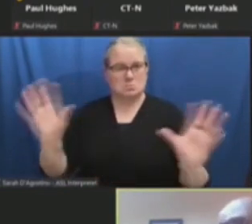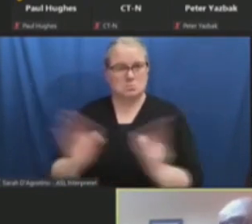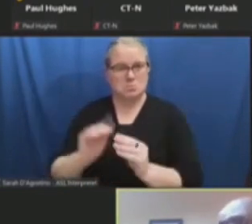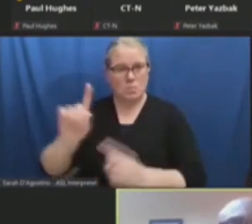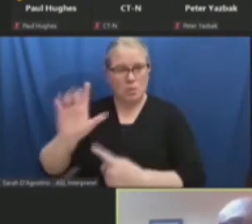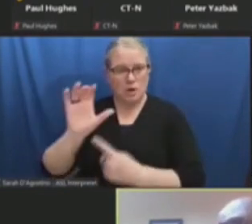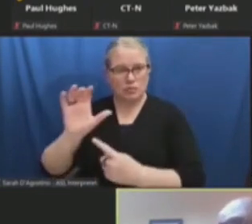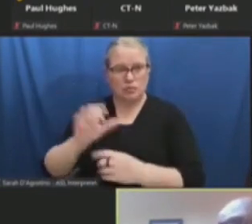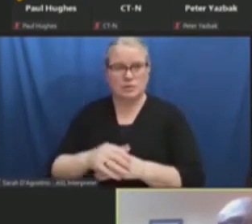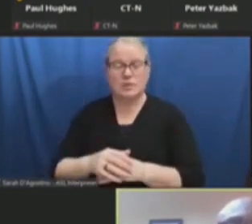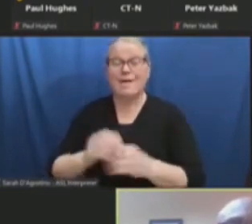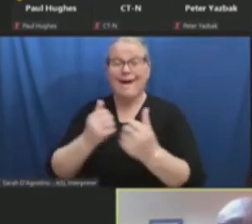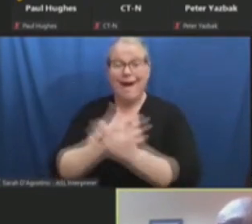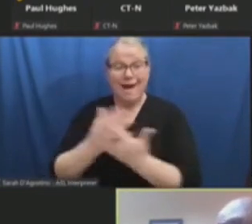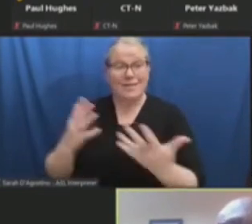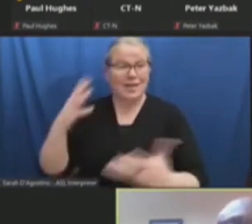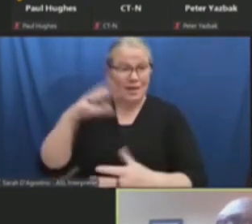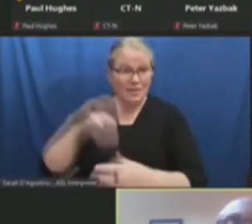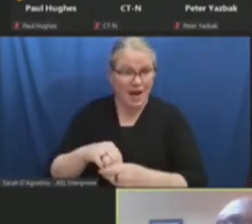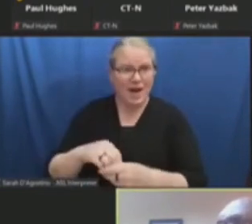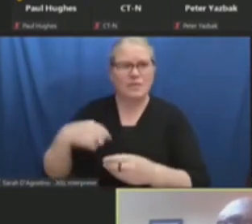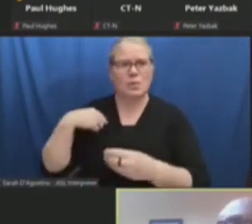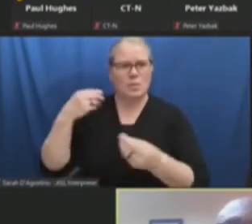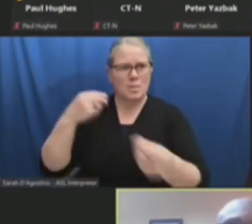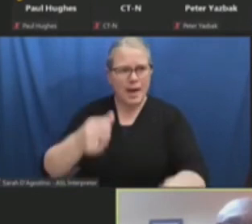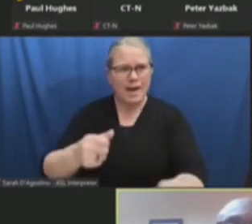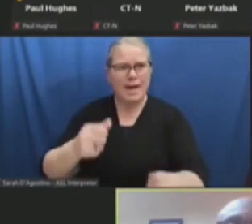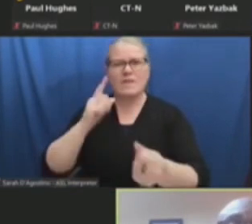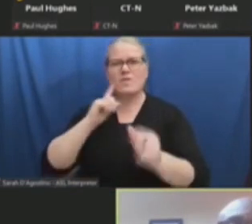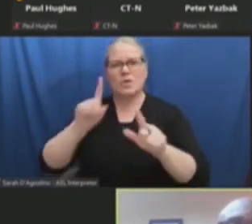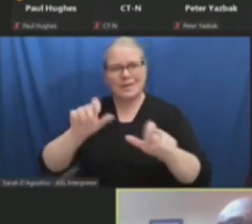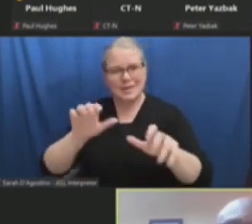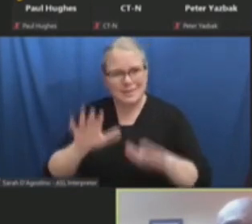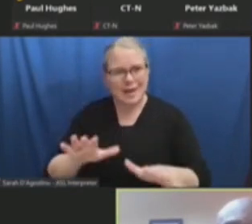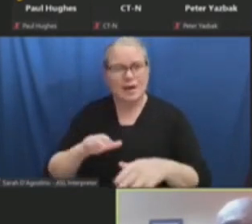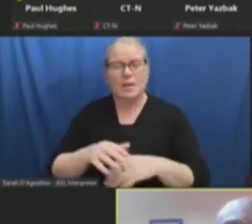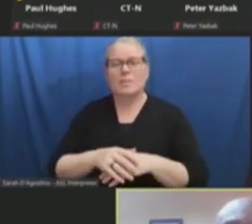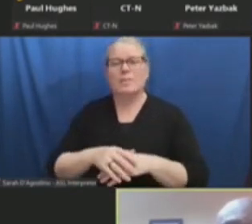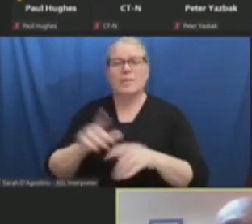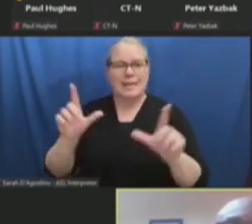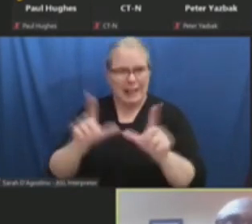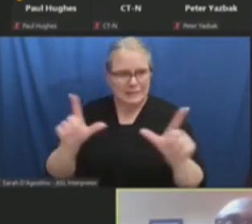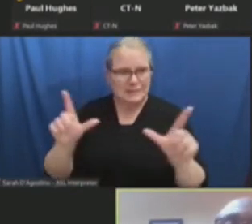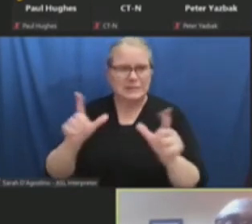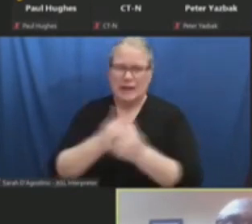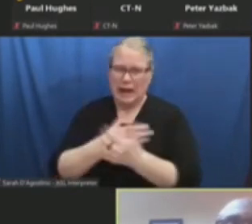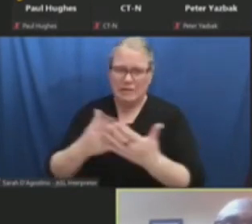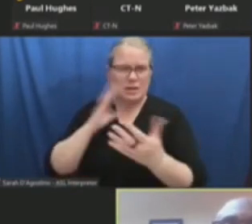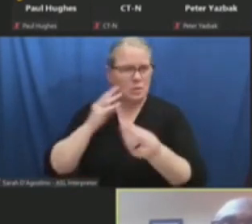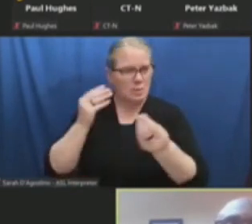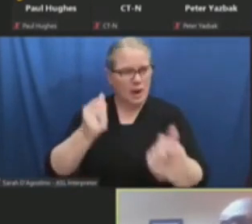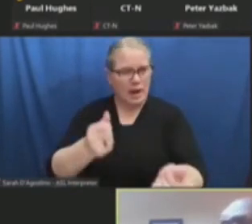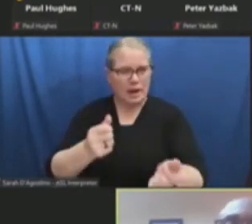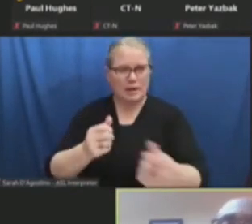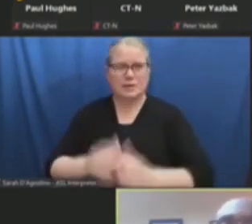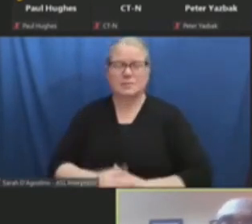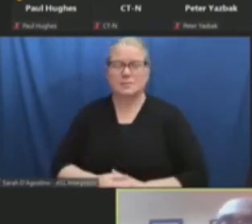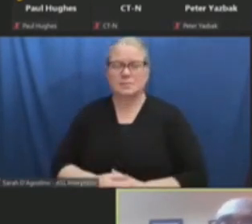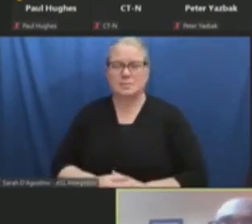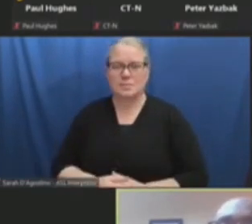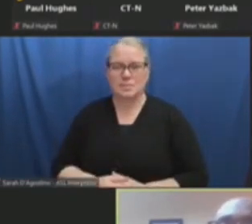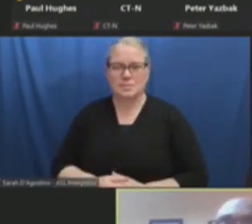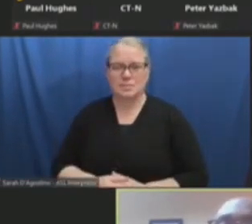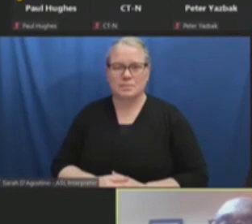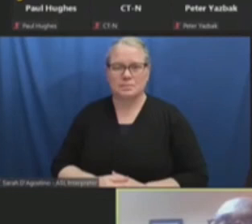involved in preparing them to take the exam and also taking the exam and also pay for the licensing. But those are all costs